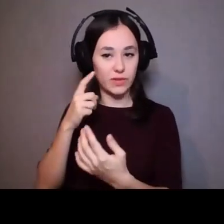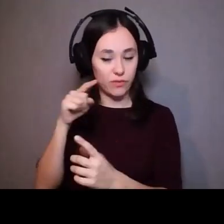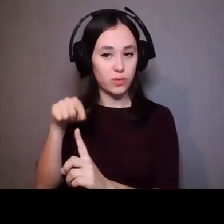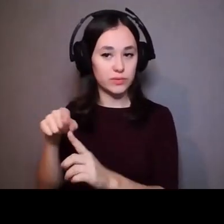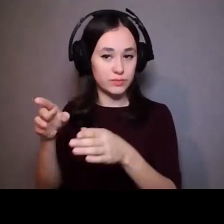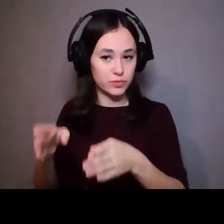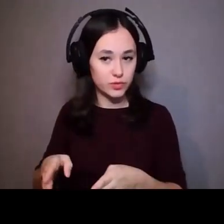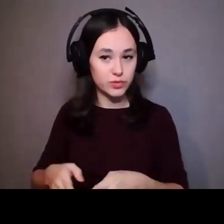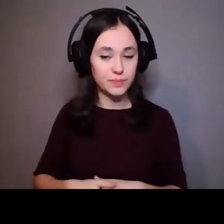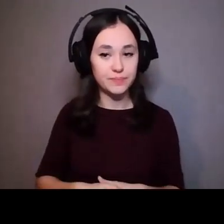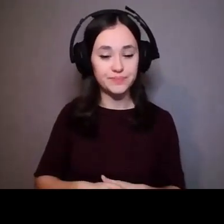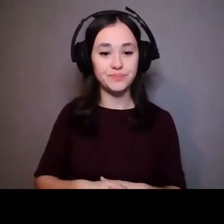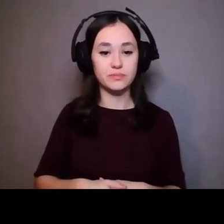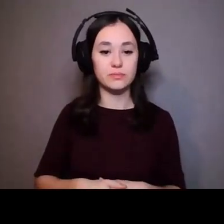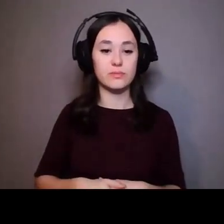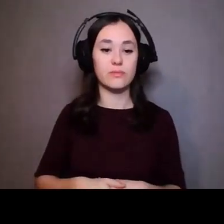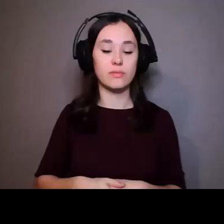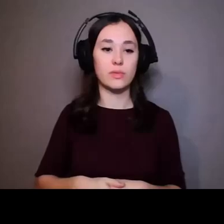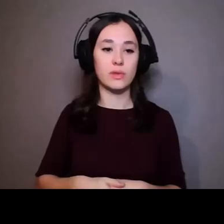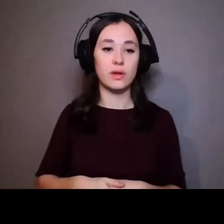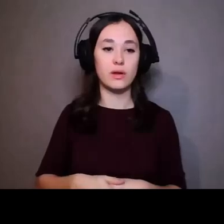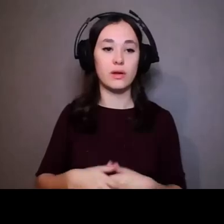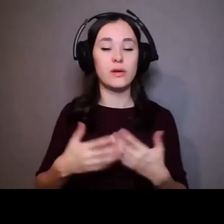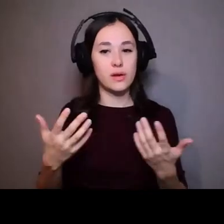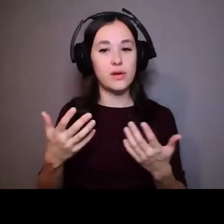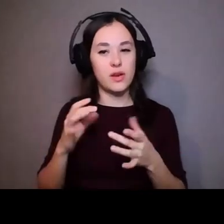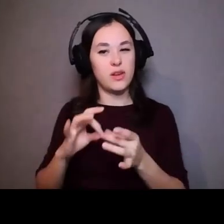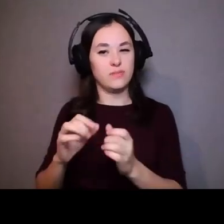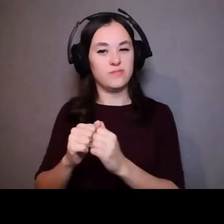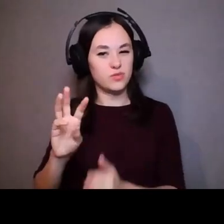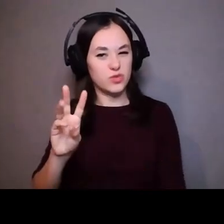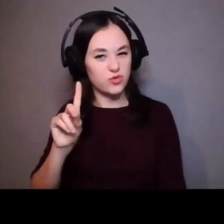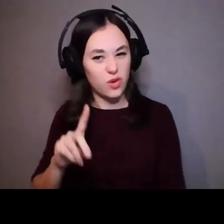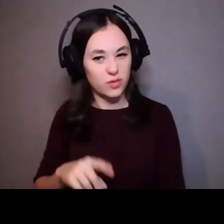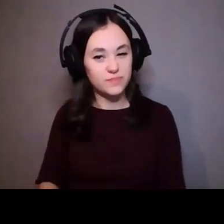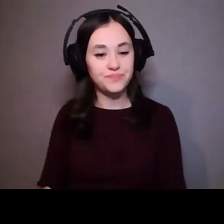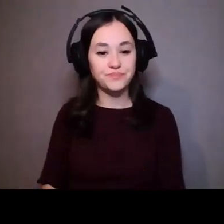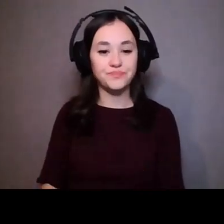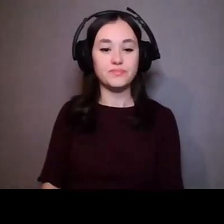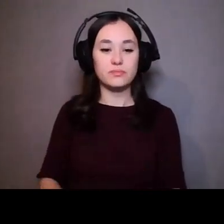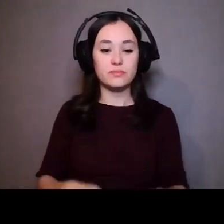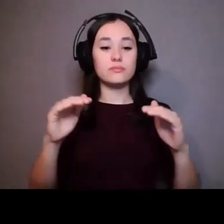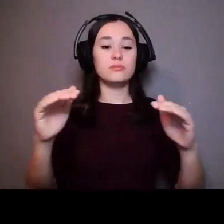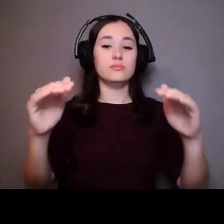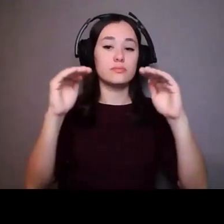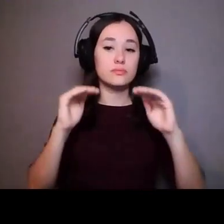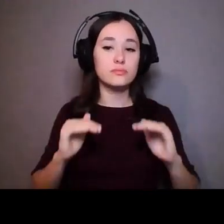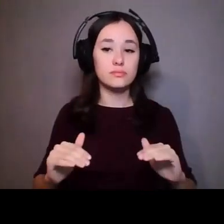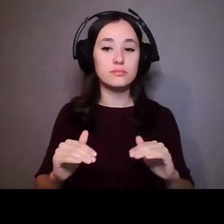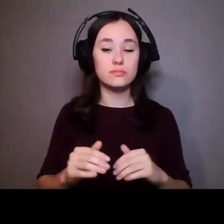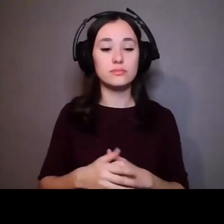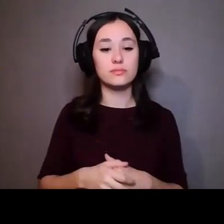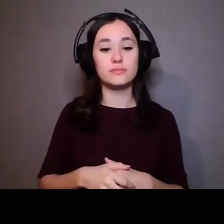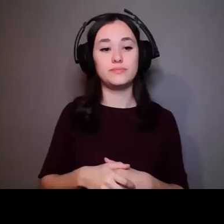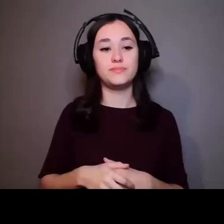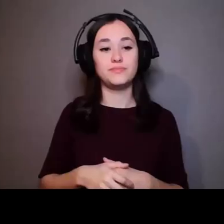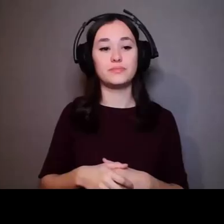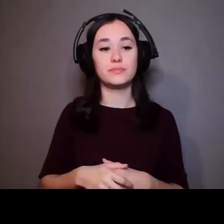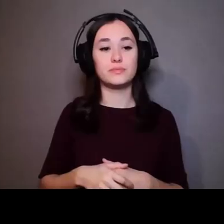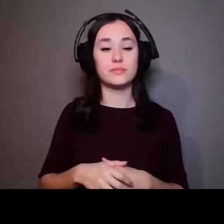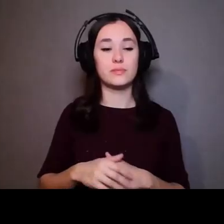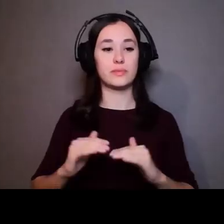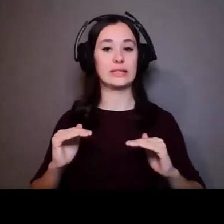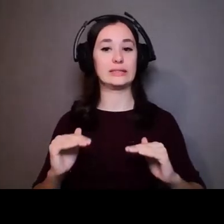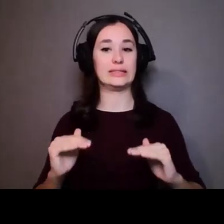mechanism for addressing withdrawal management needs. The second area is around tiered pricing